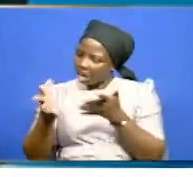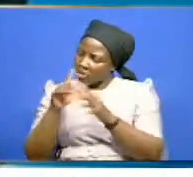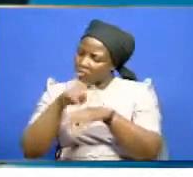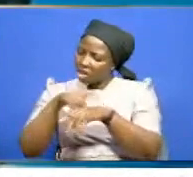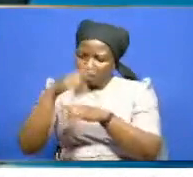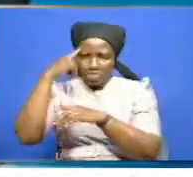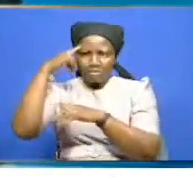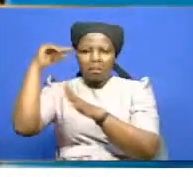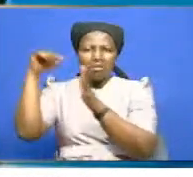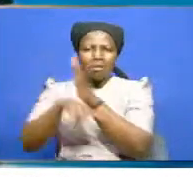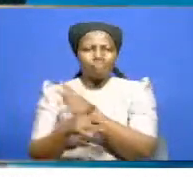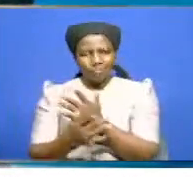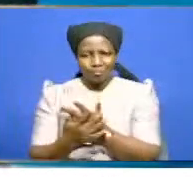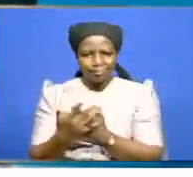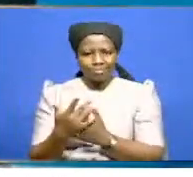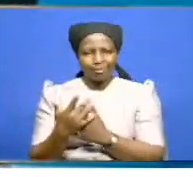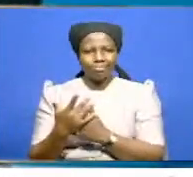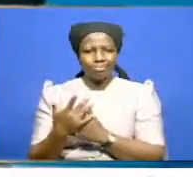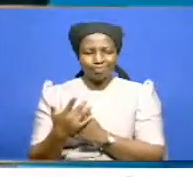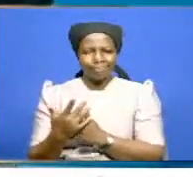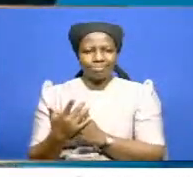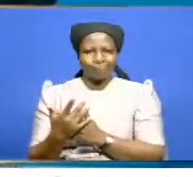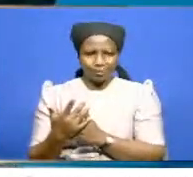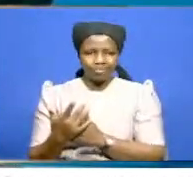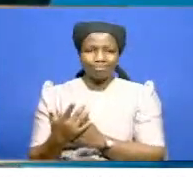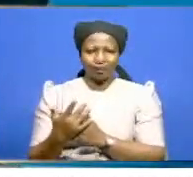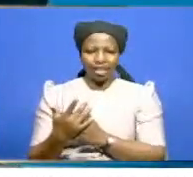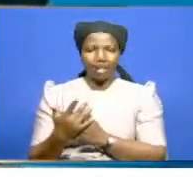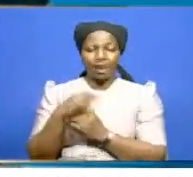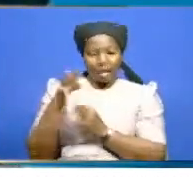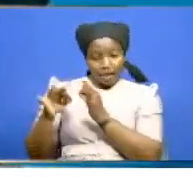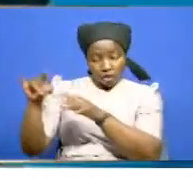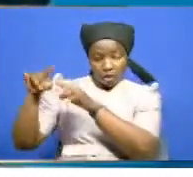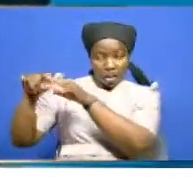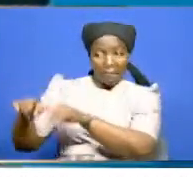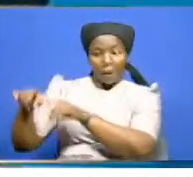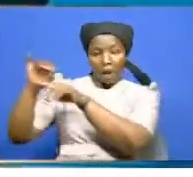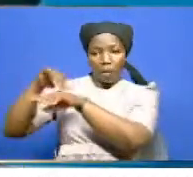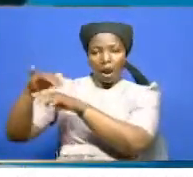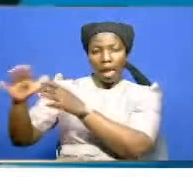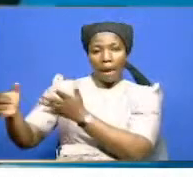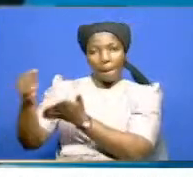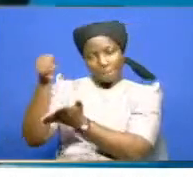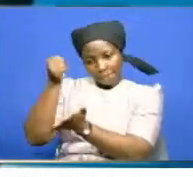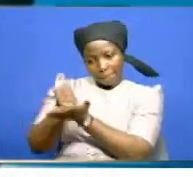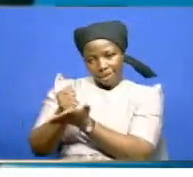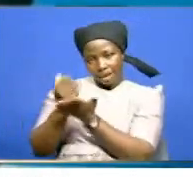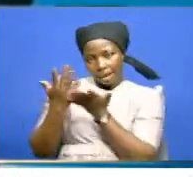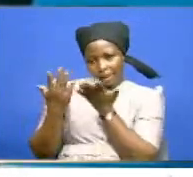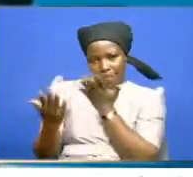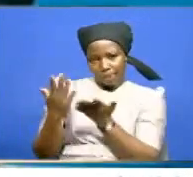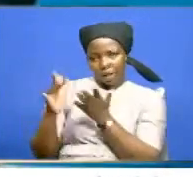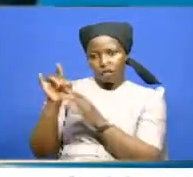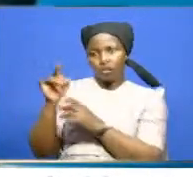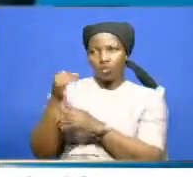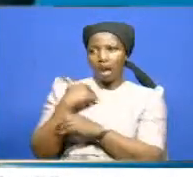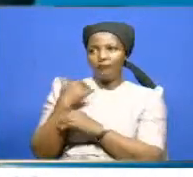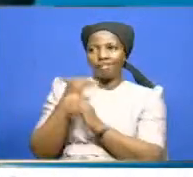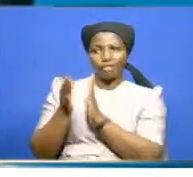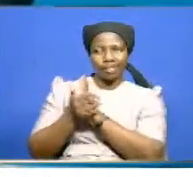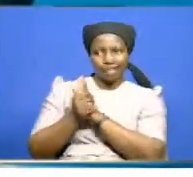it's a time to think without the box. If you are relying on employment and maybe you are a skilled